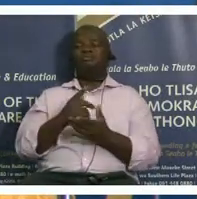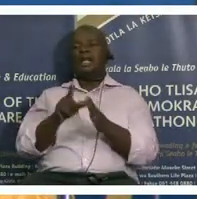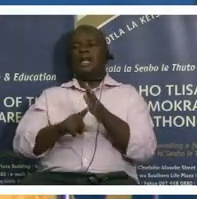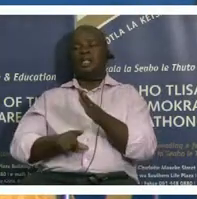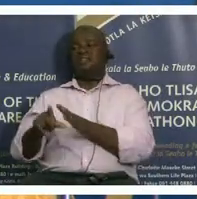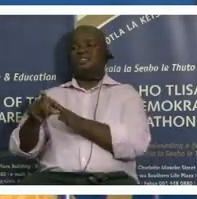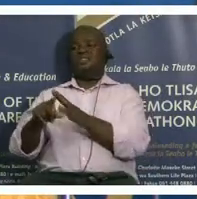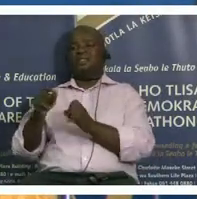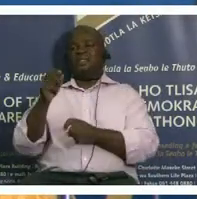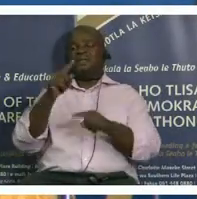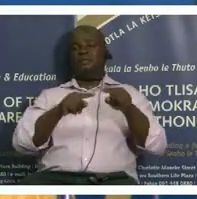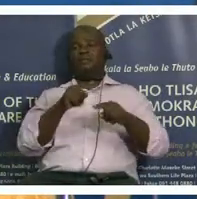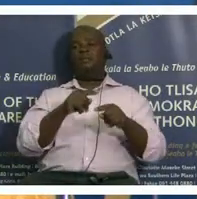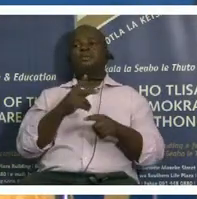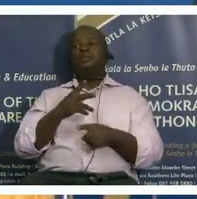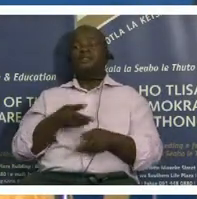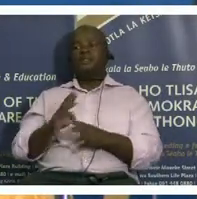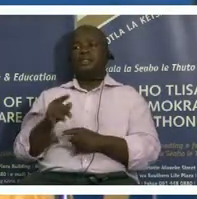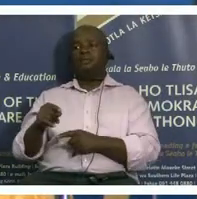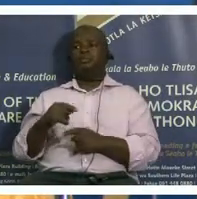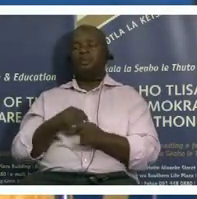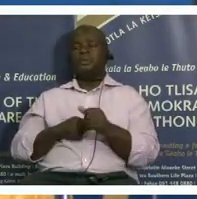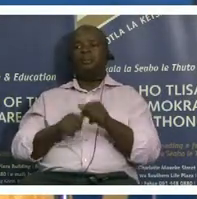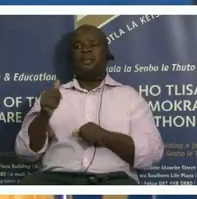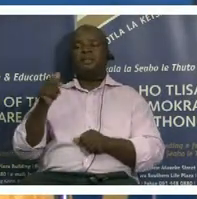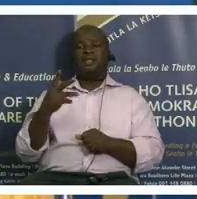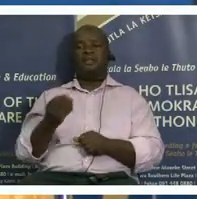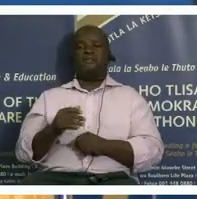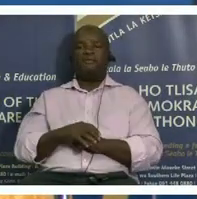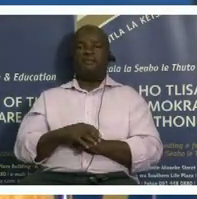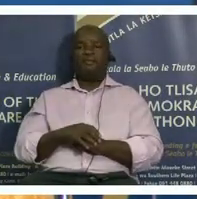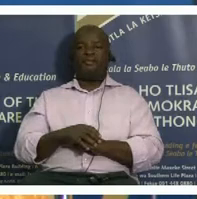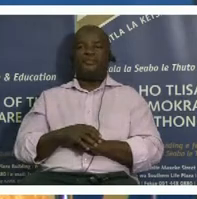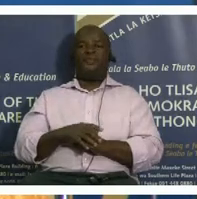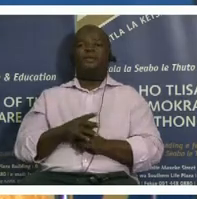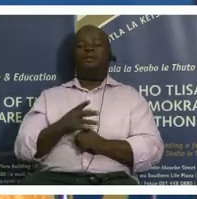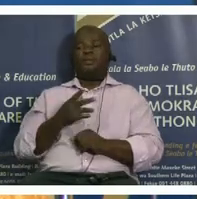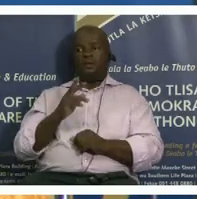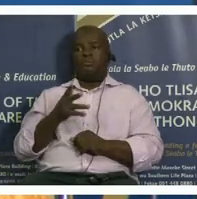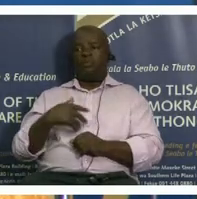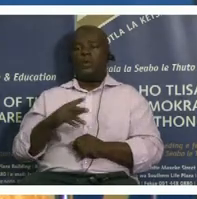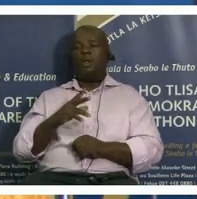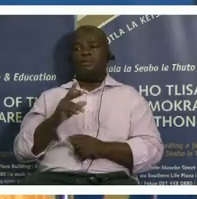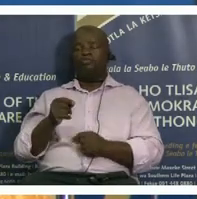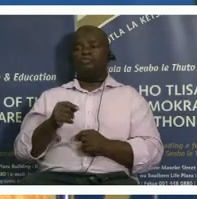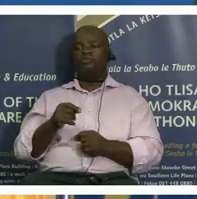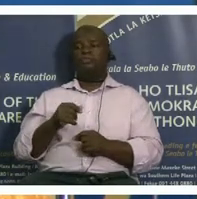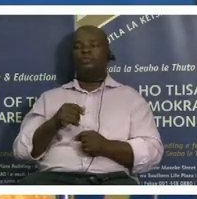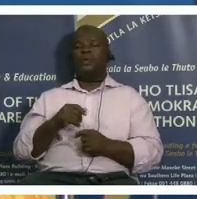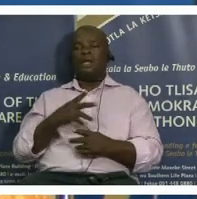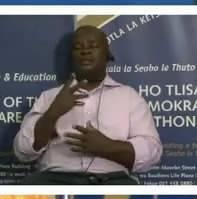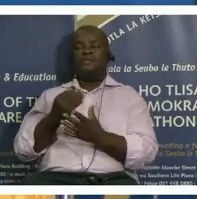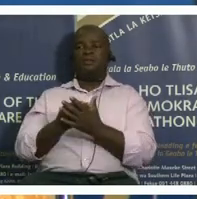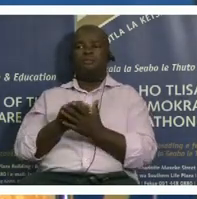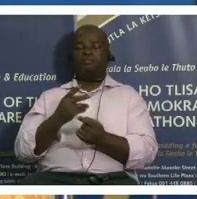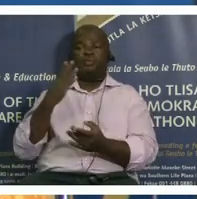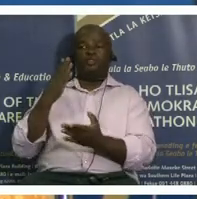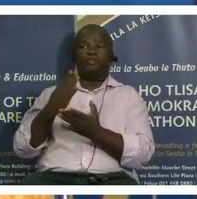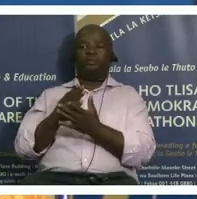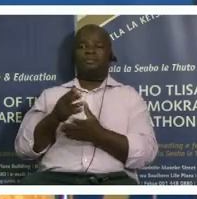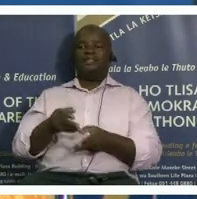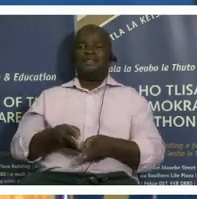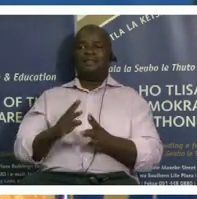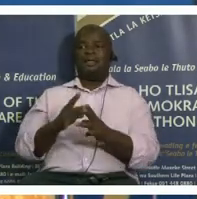makeisheneng a rona e ba ditsela tse ba batseileng me re tla etsa tsohle tse teng matleng a rona ho fedisa